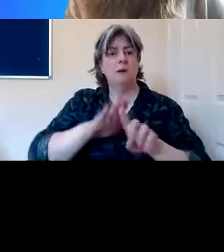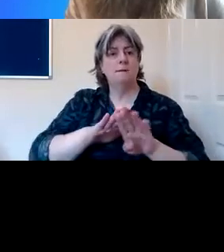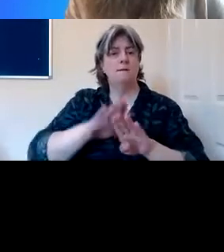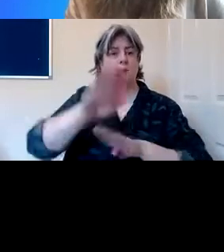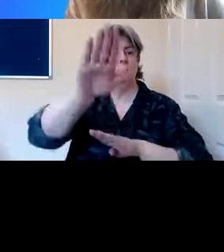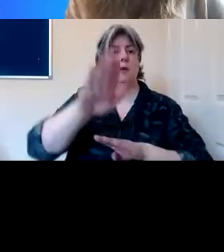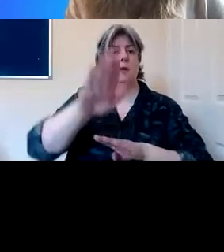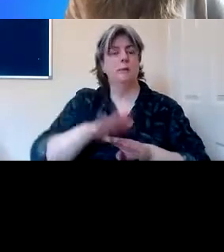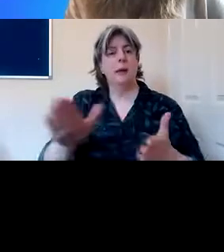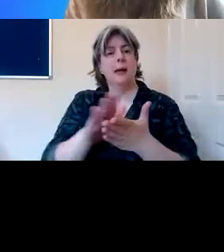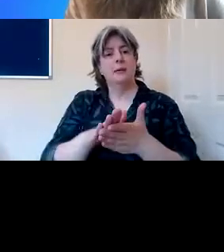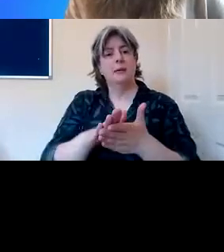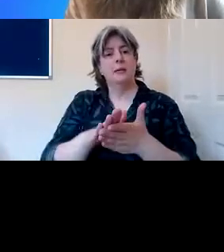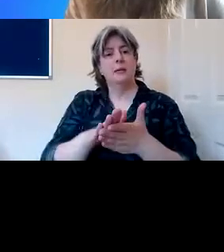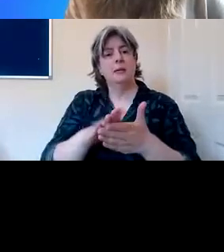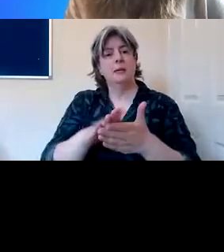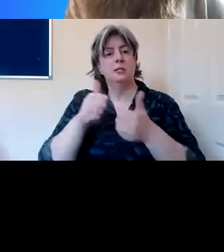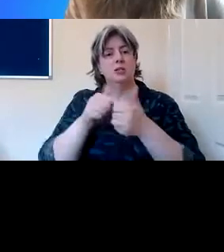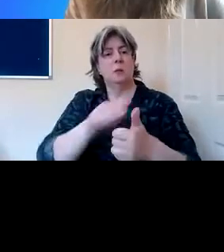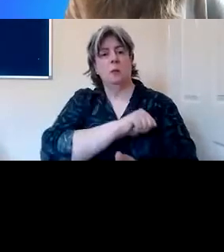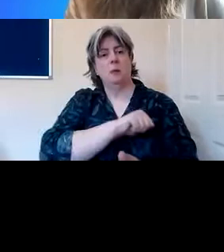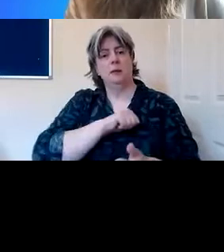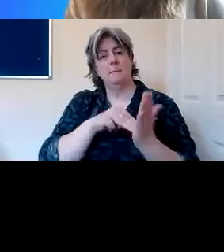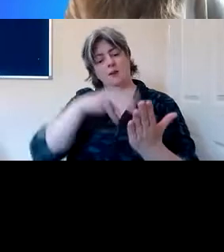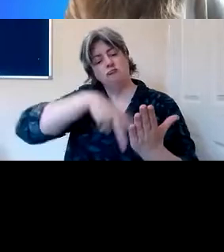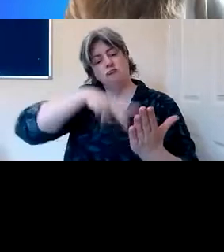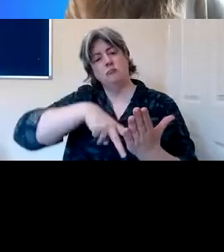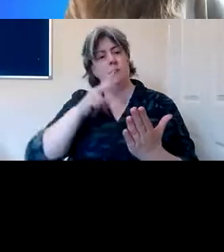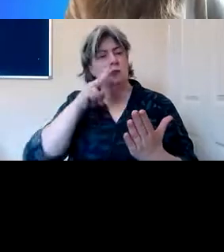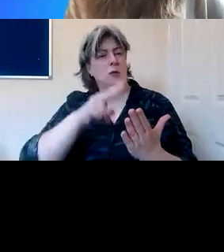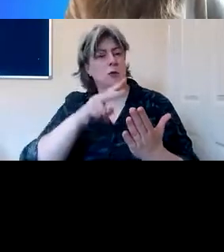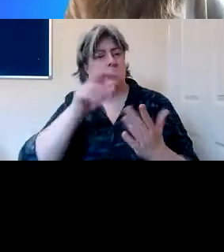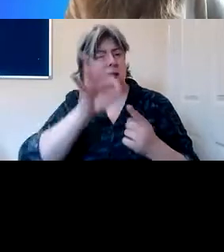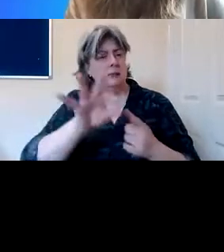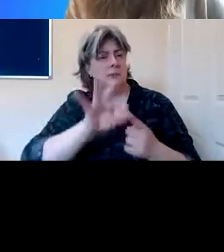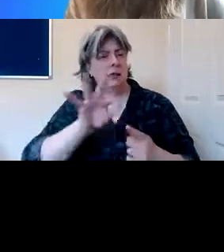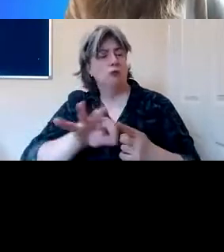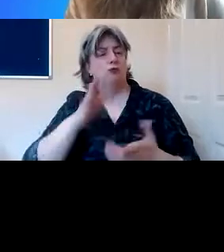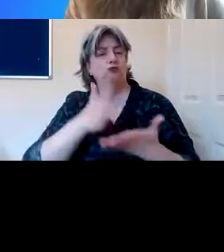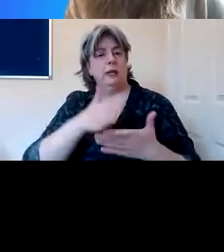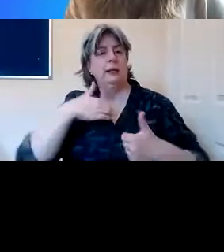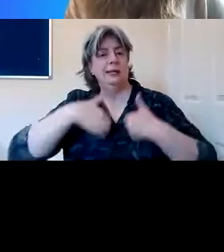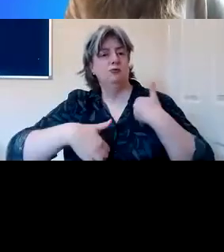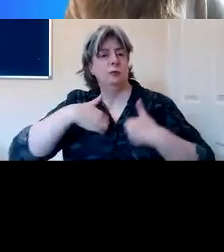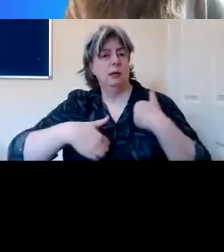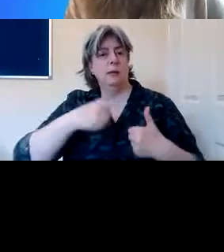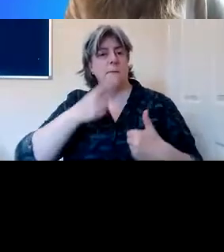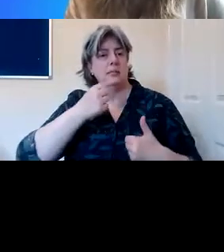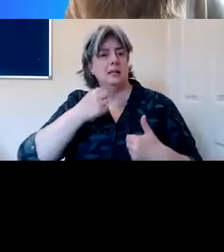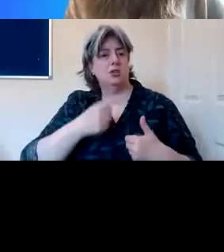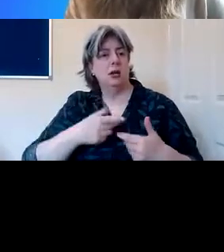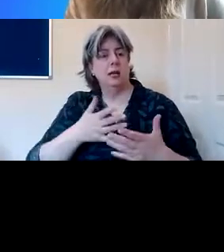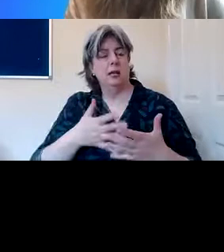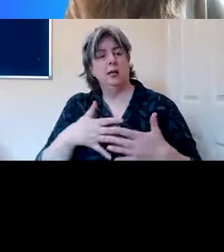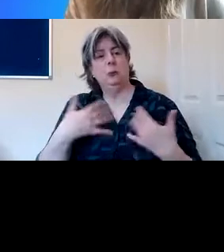pledge. I found reading the manifesto and looking at the details really interesting and potentially